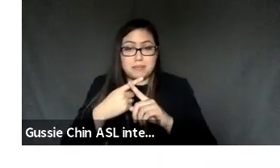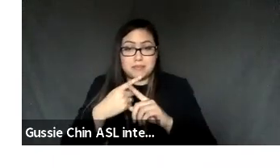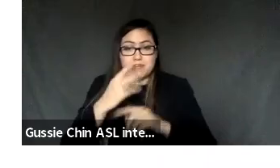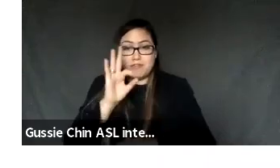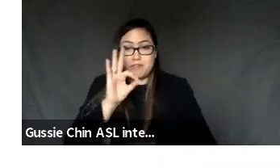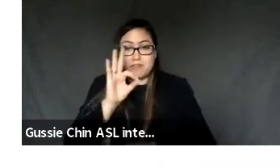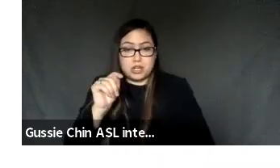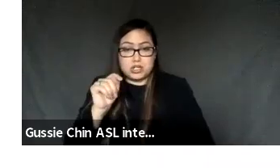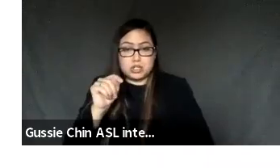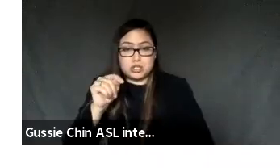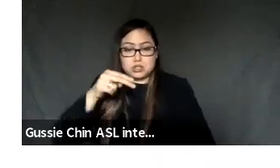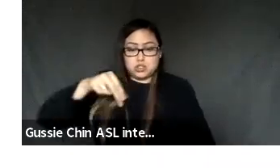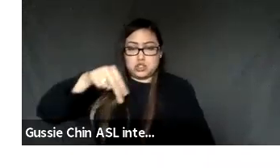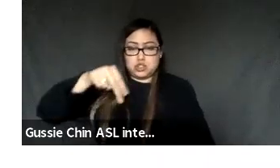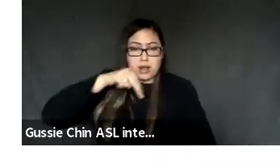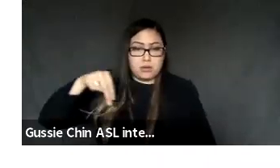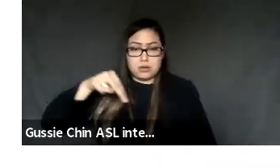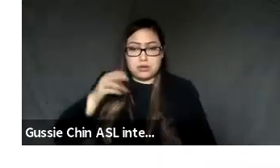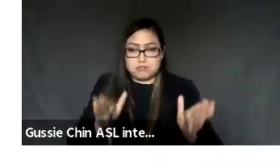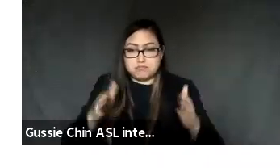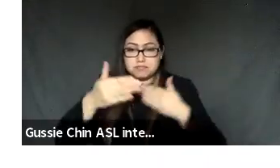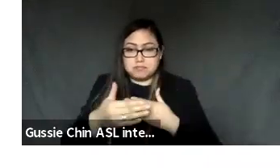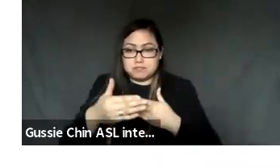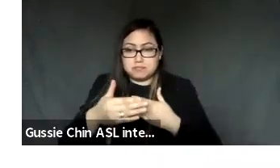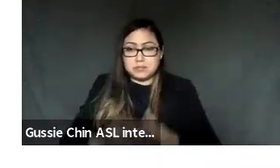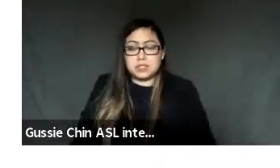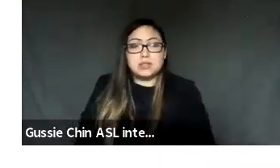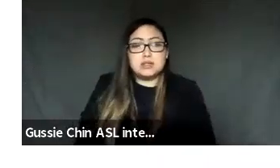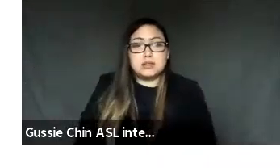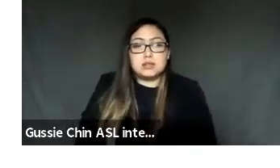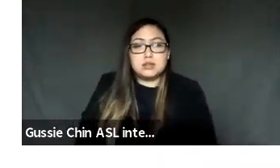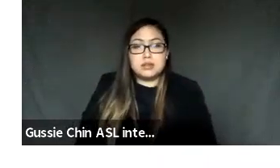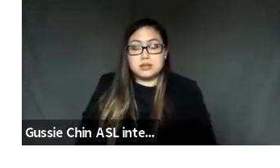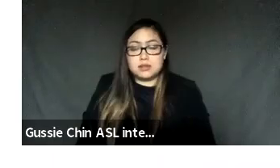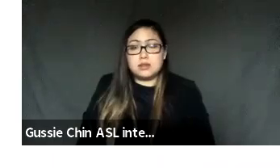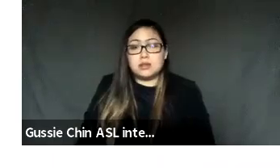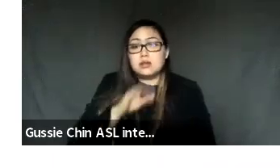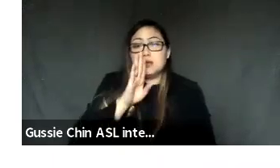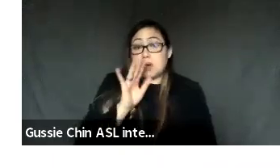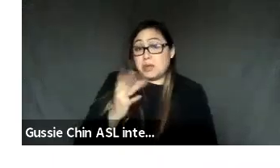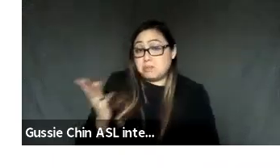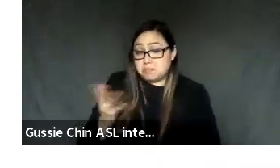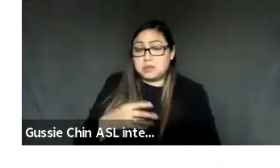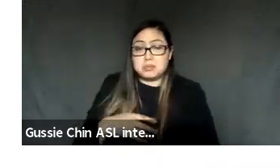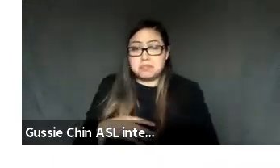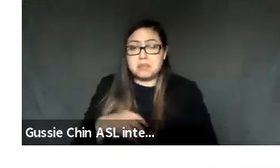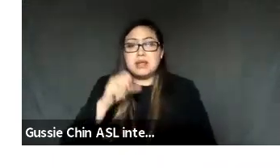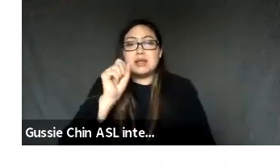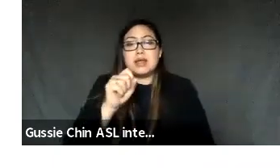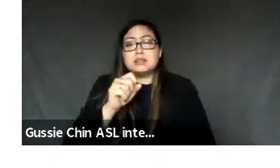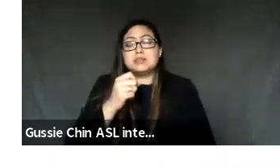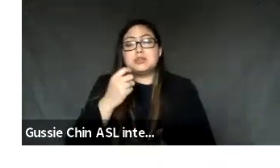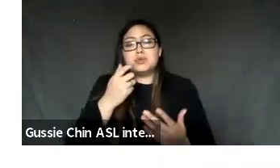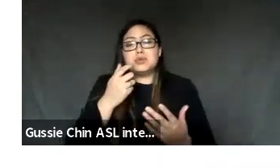Bobby, you want to talk about that one? Yes. So yeah, so you want to have, like, talked about that 60-inch